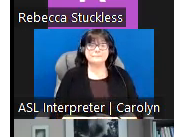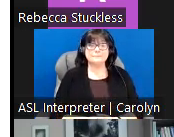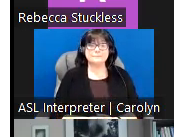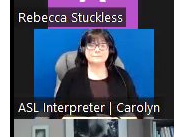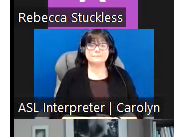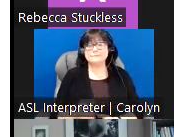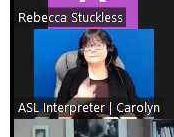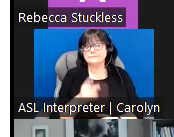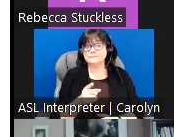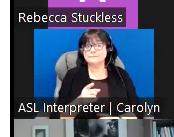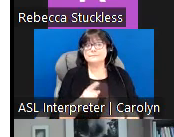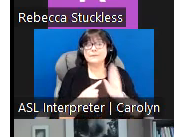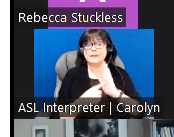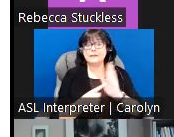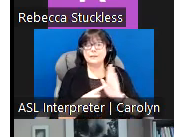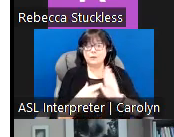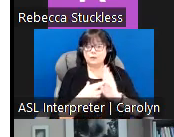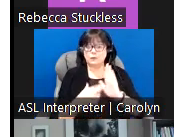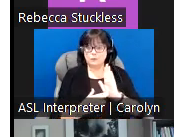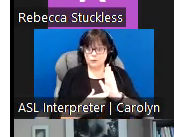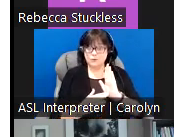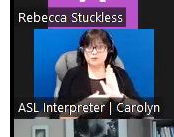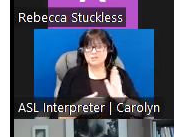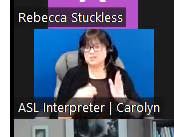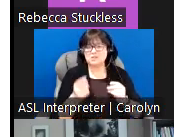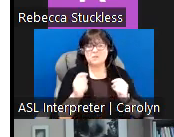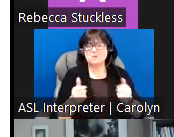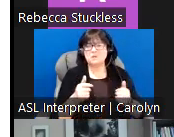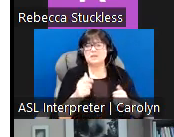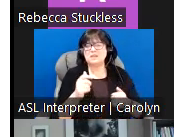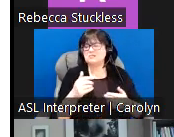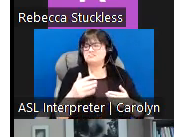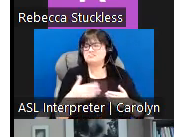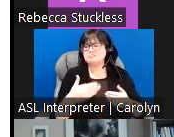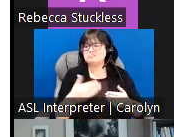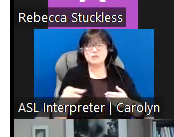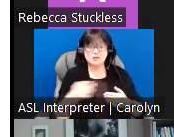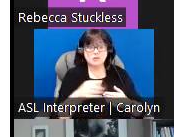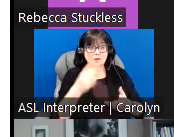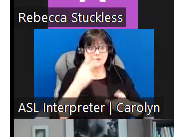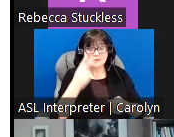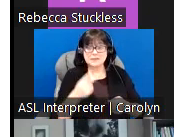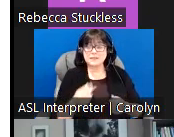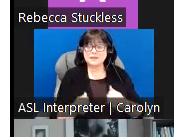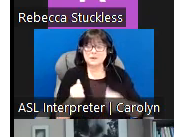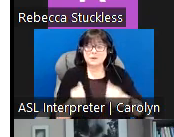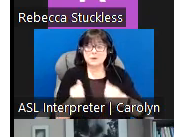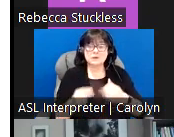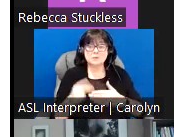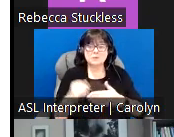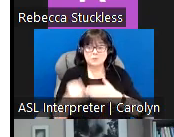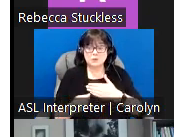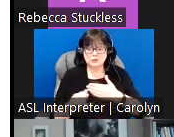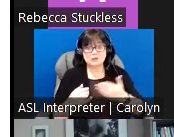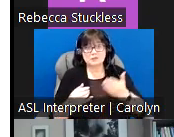So this is just a sample report. We can flip through this quickly. If you're interested in seeing what Project READ sends us, this is very general idea.